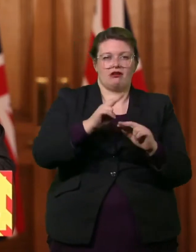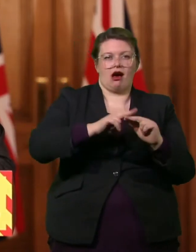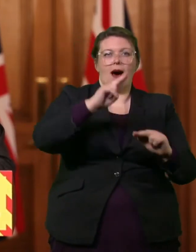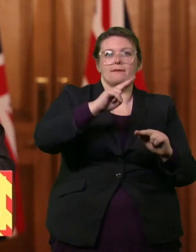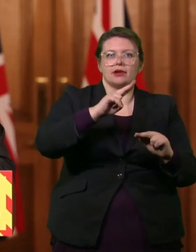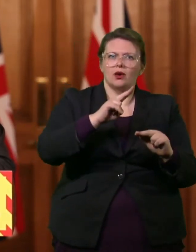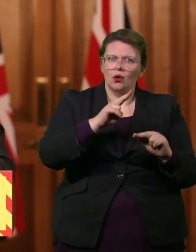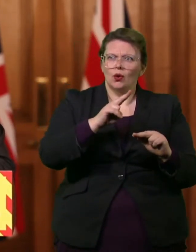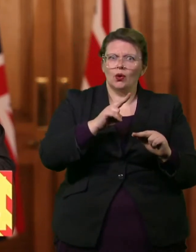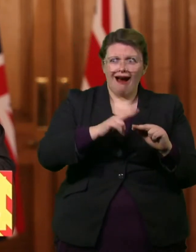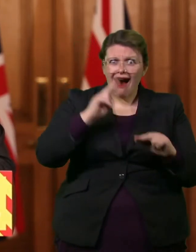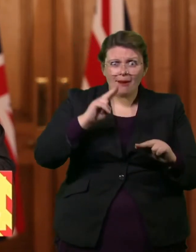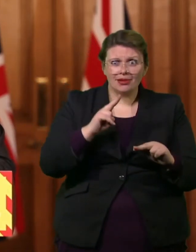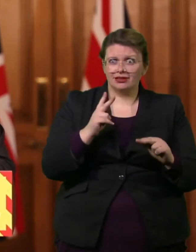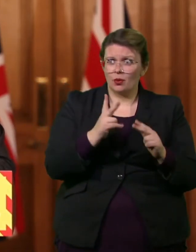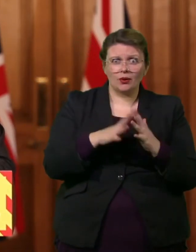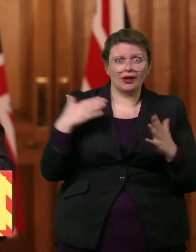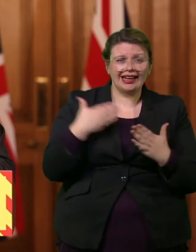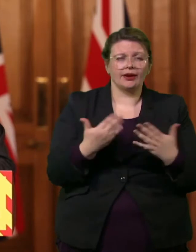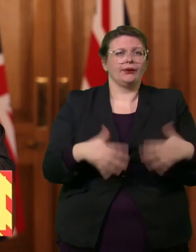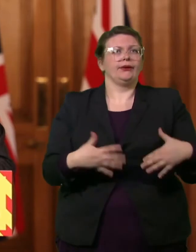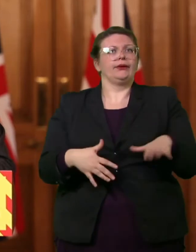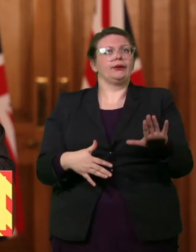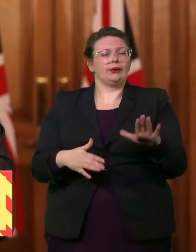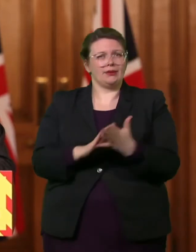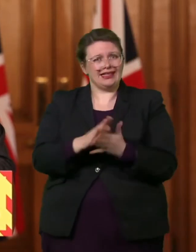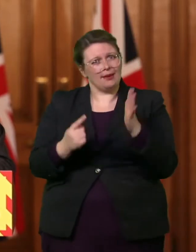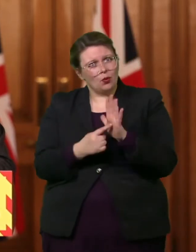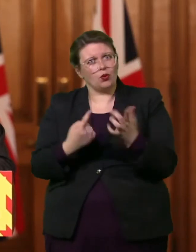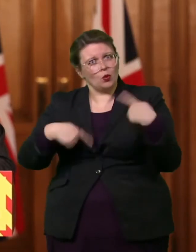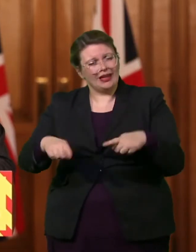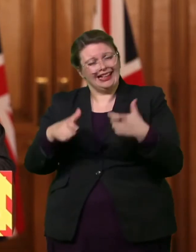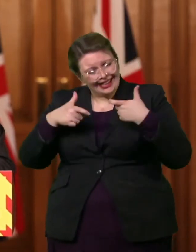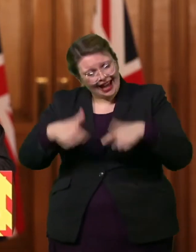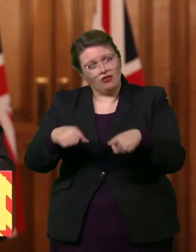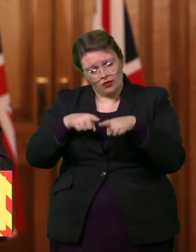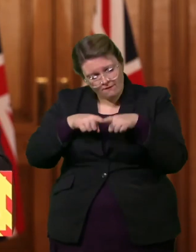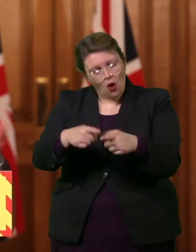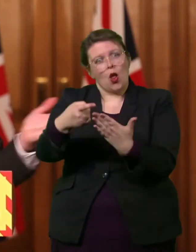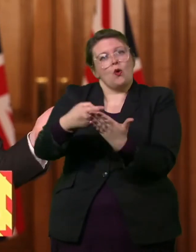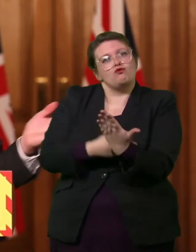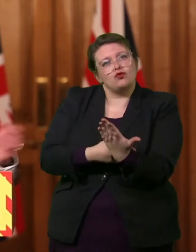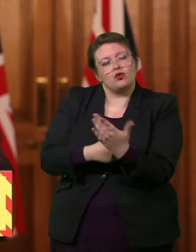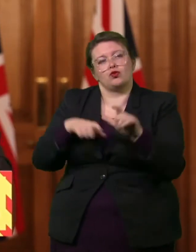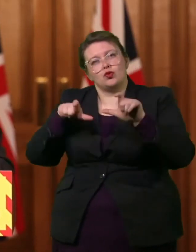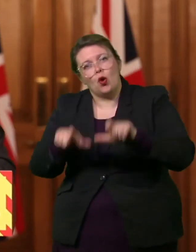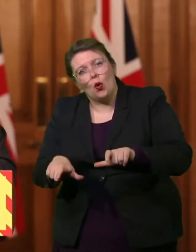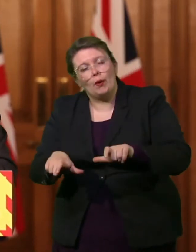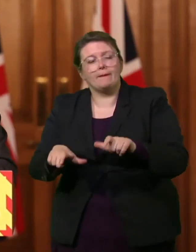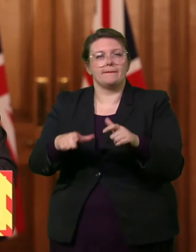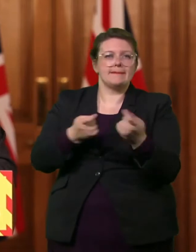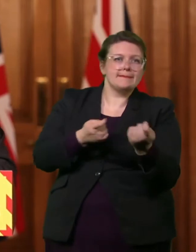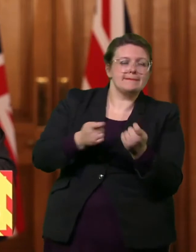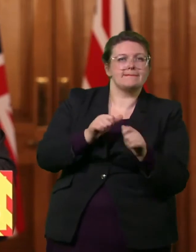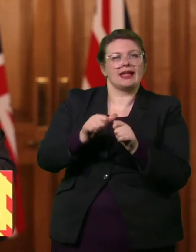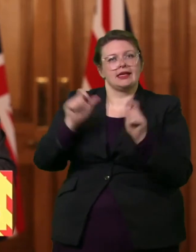to stick to those rules and to do everything we can to keep this pandemic under control. I'll ask Dr. Hopkins to comment on